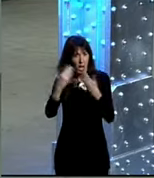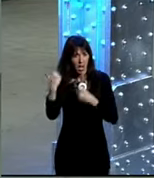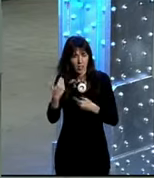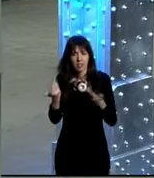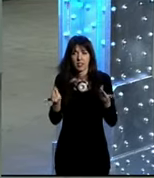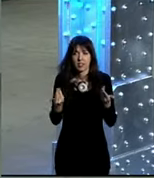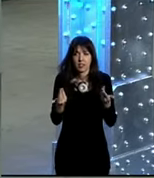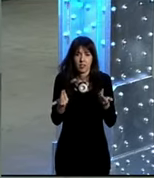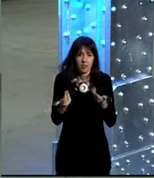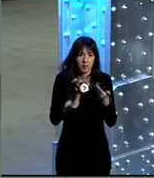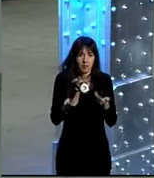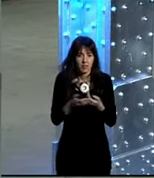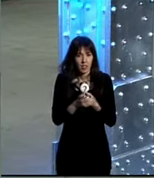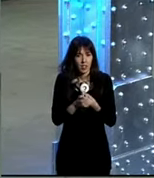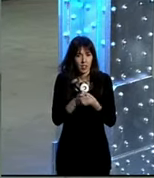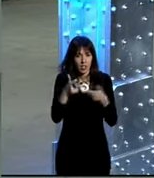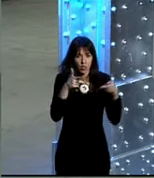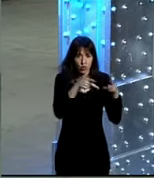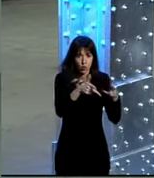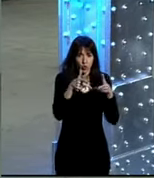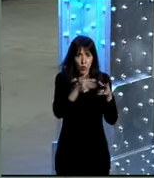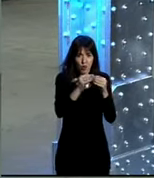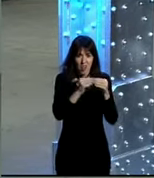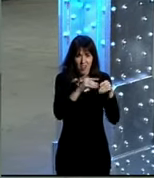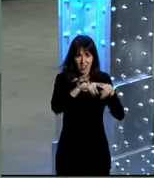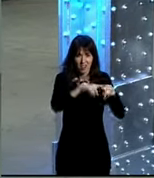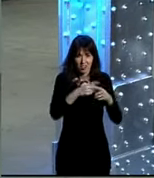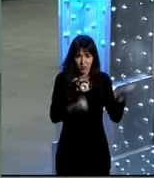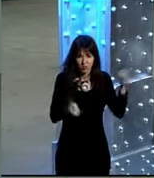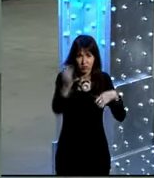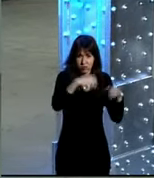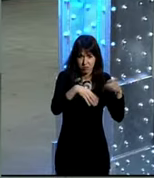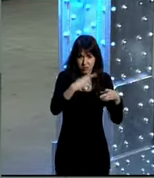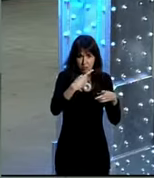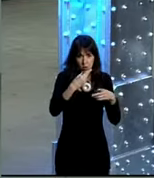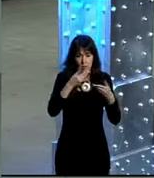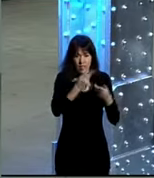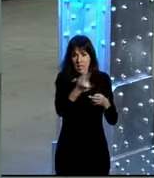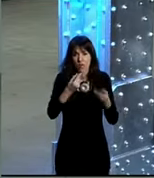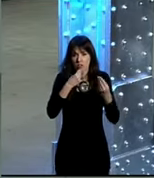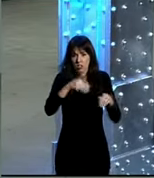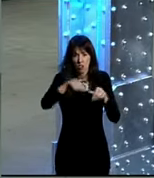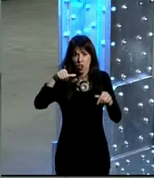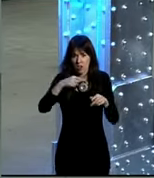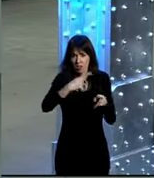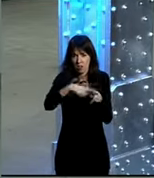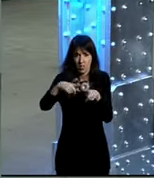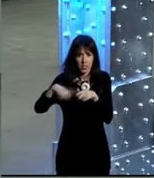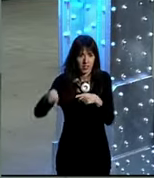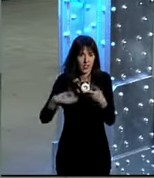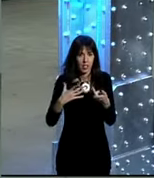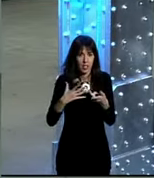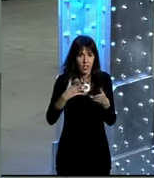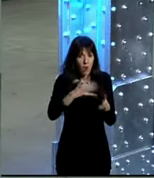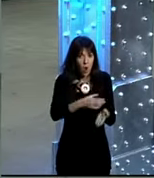of the capabilities of their smartphones and their iPads. Each cache was connected to an extra payoff as well. The first